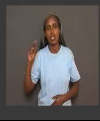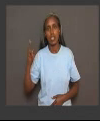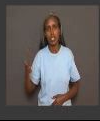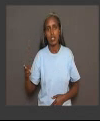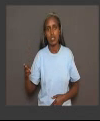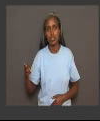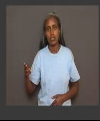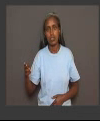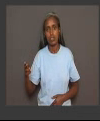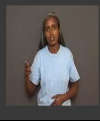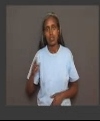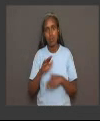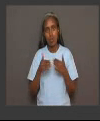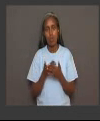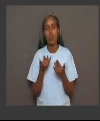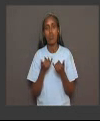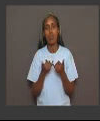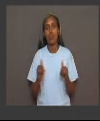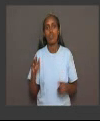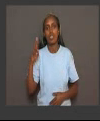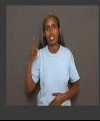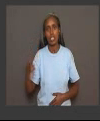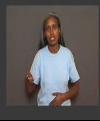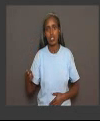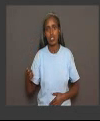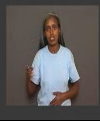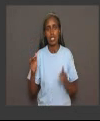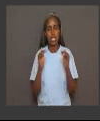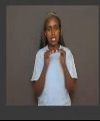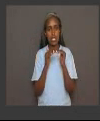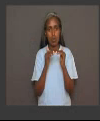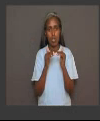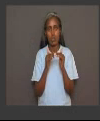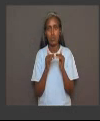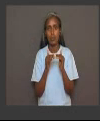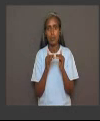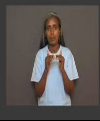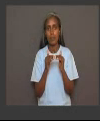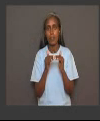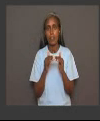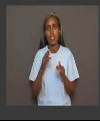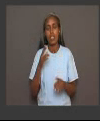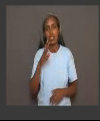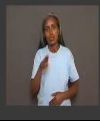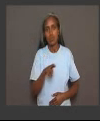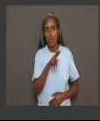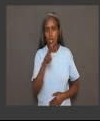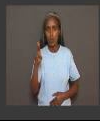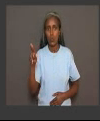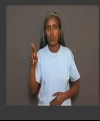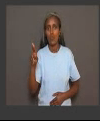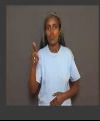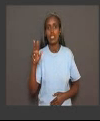sine h all over h is equal to square